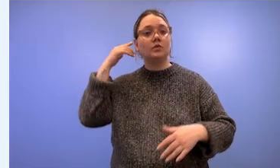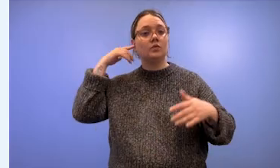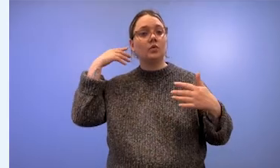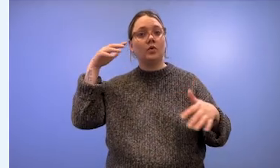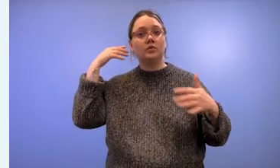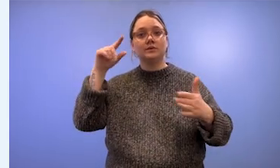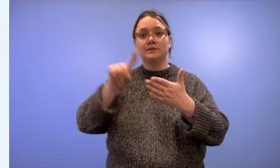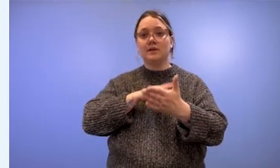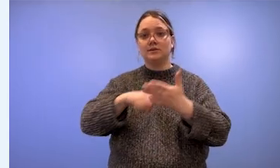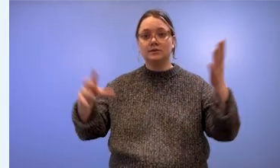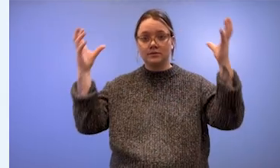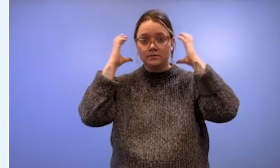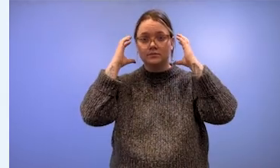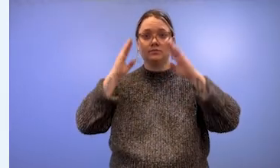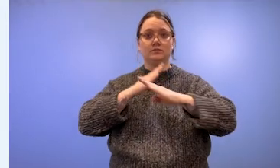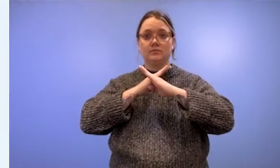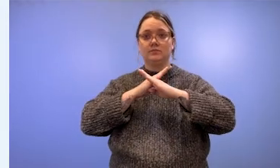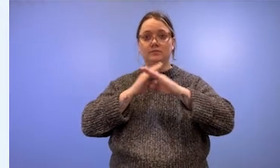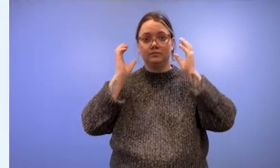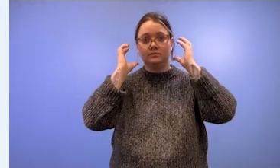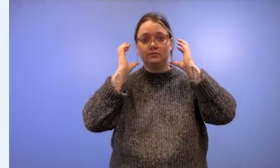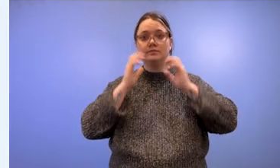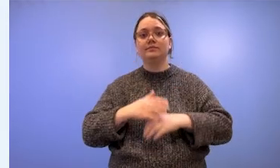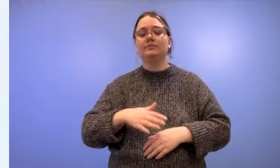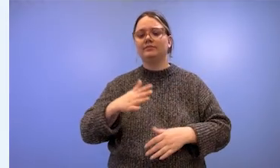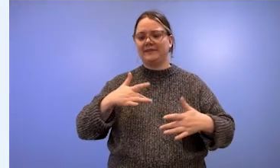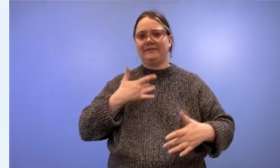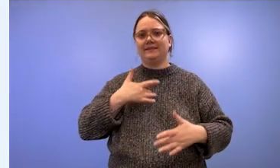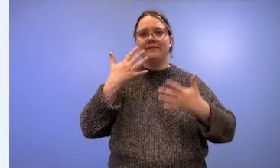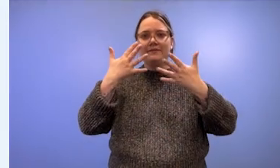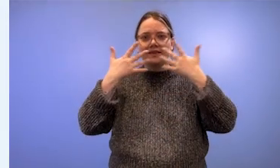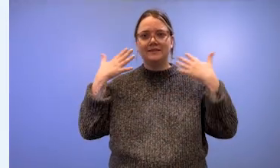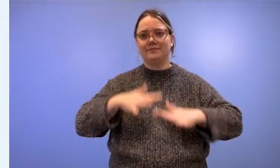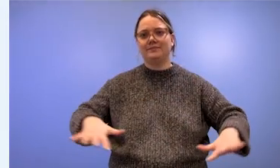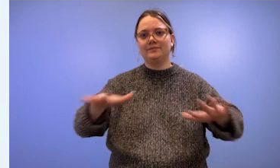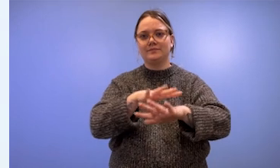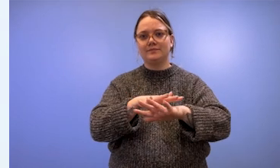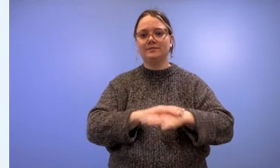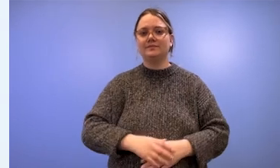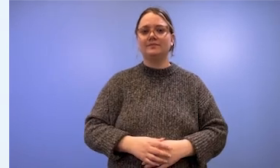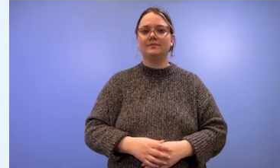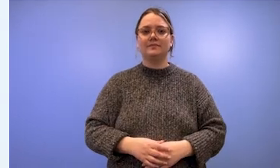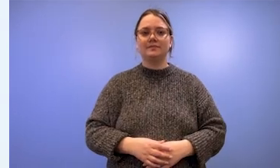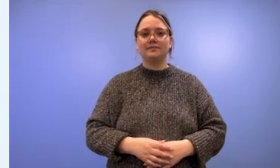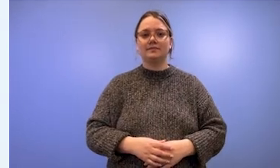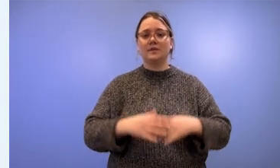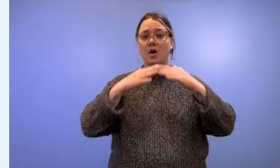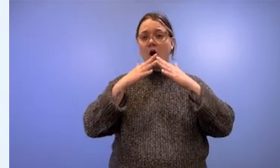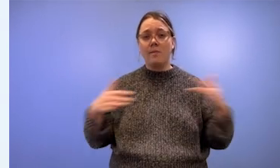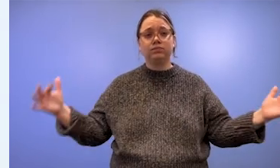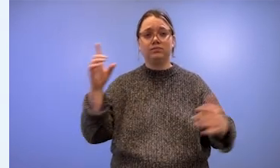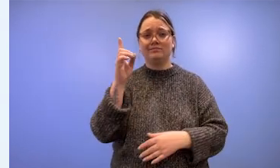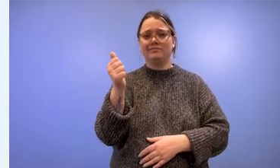canceling headphones and sensory friendly environments. So the diversity of disabilities will